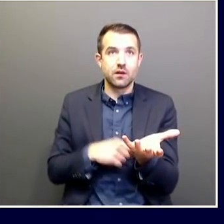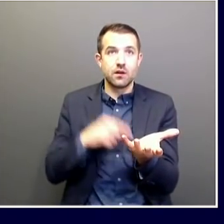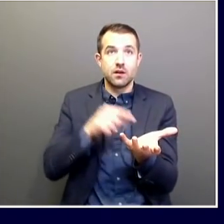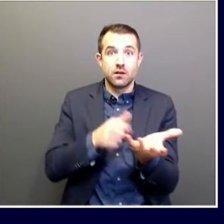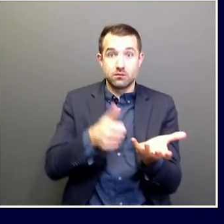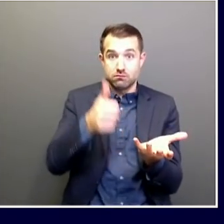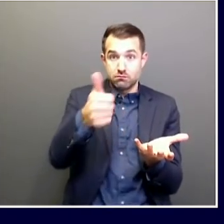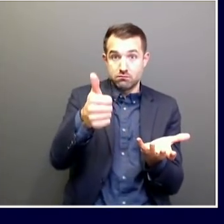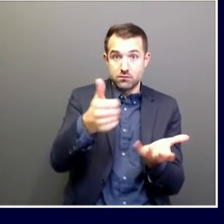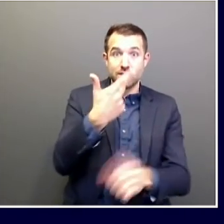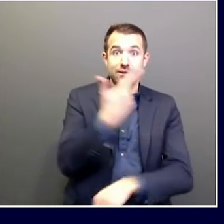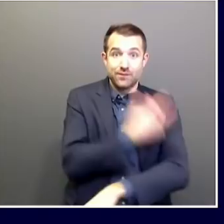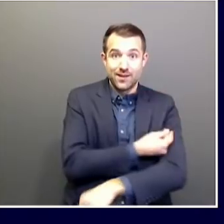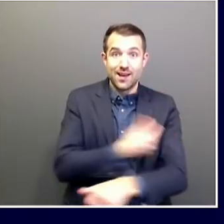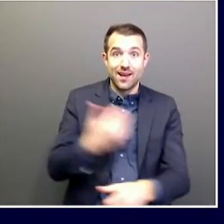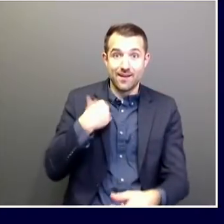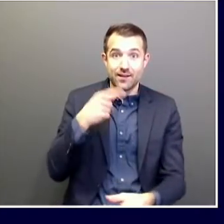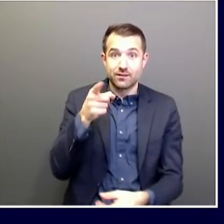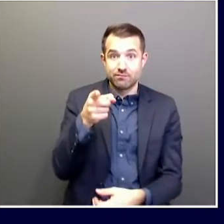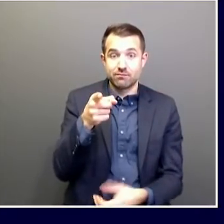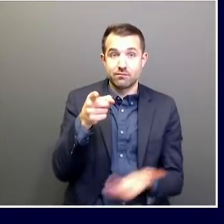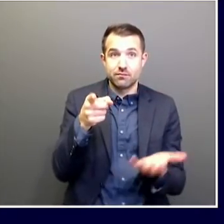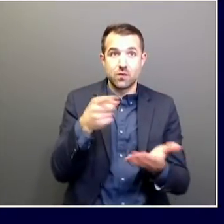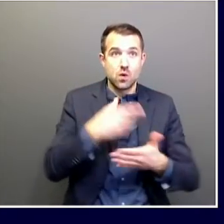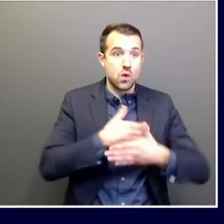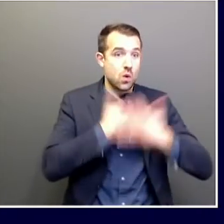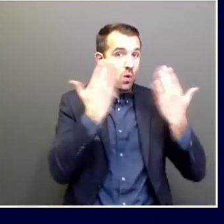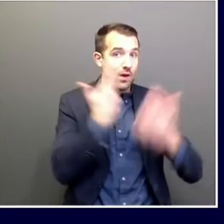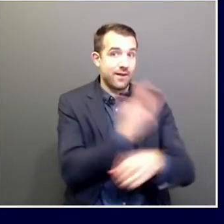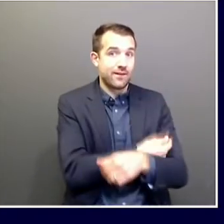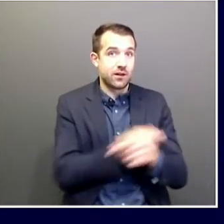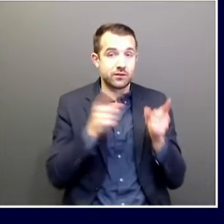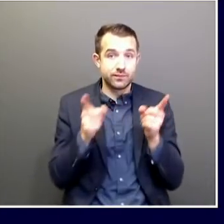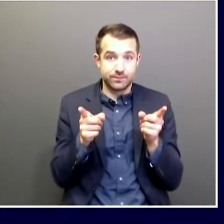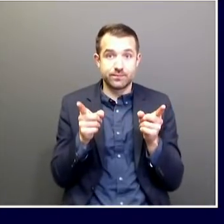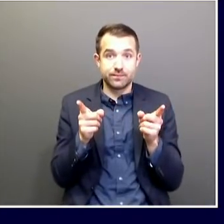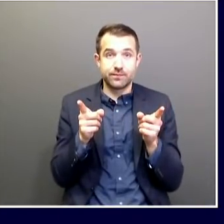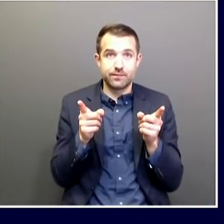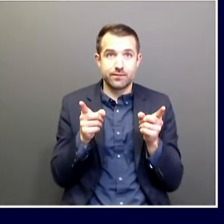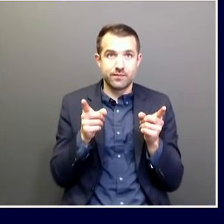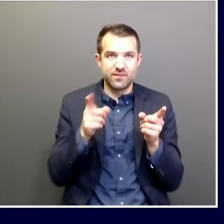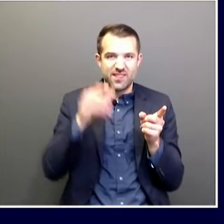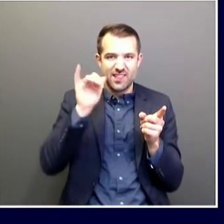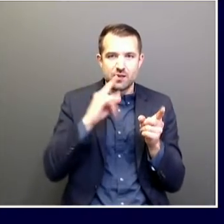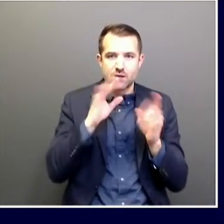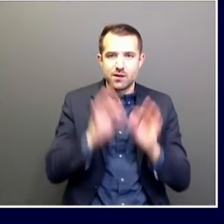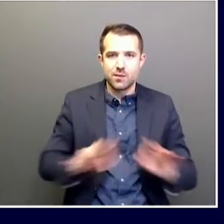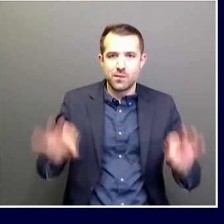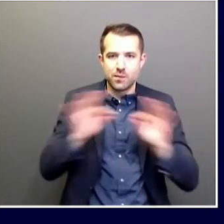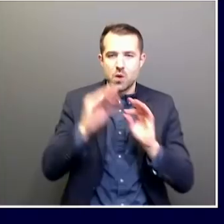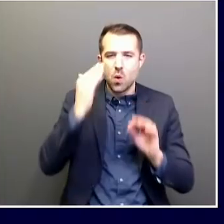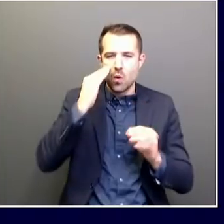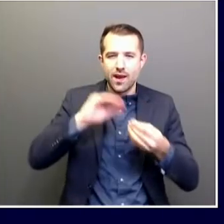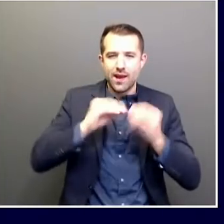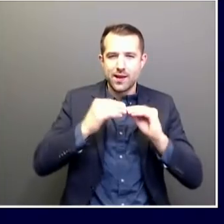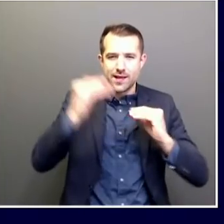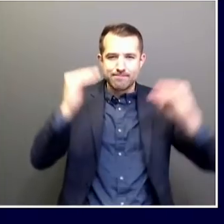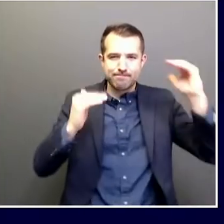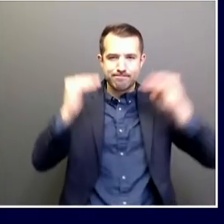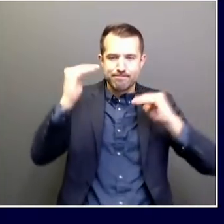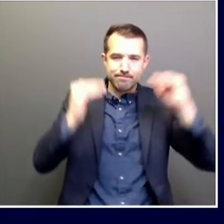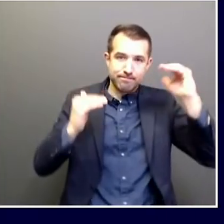unvaccinated? And there, the US CDC has thankfully compiled a lot of that data for us at the national